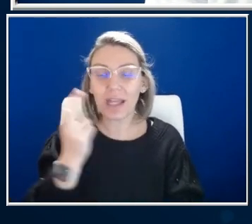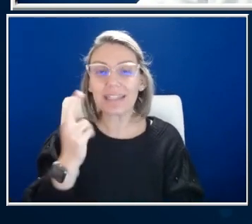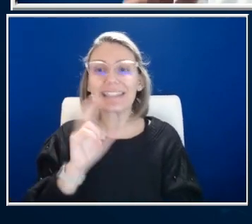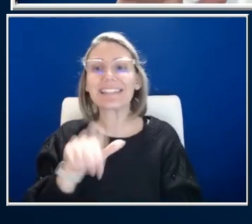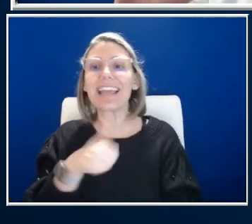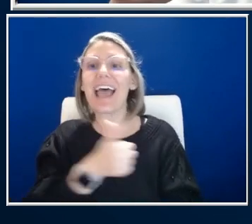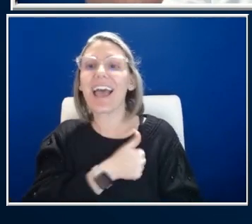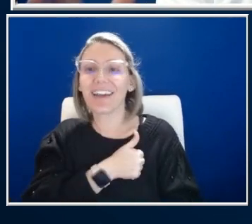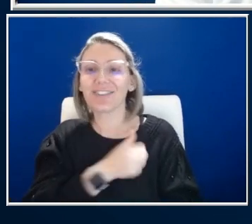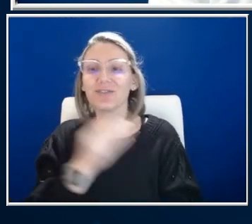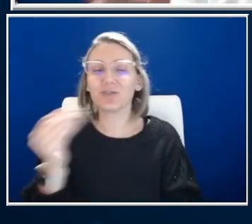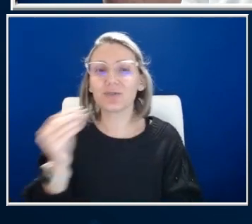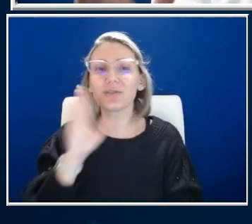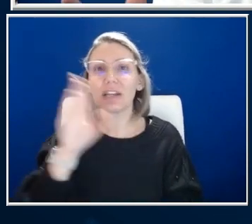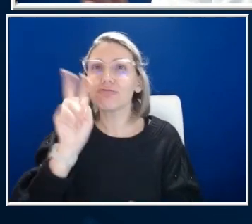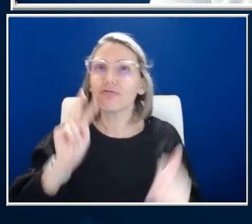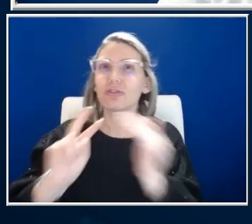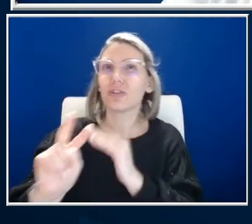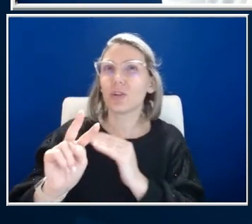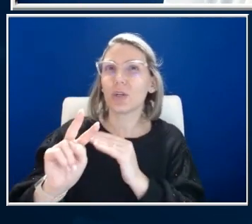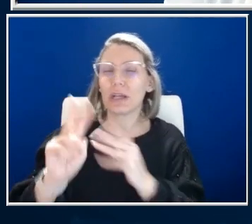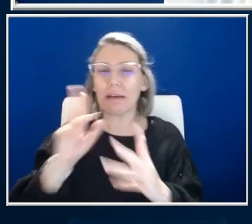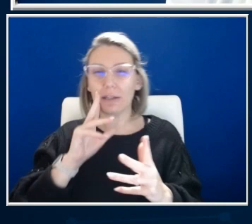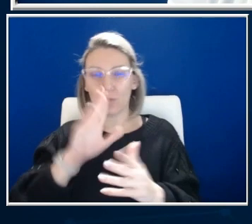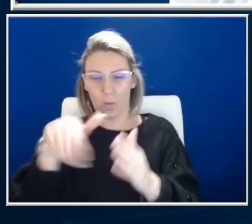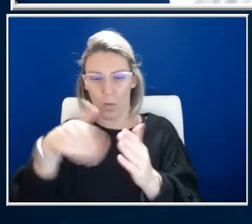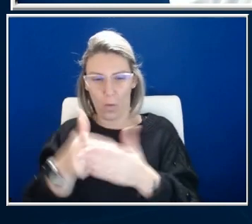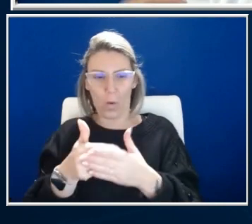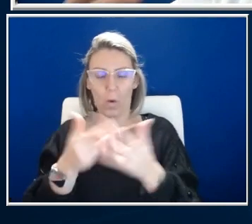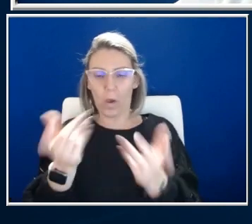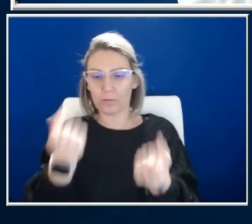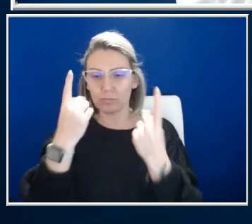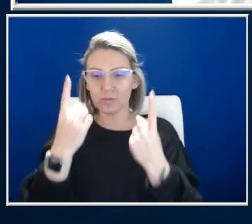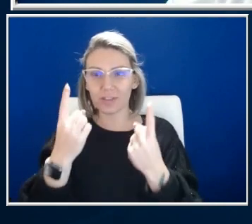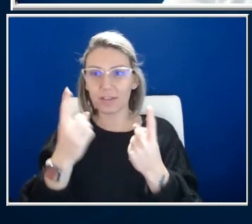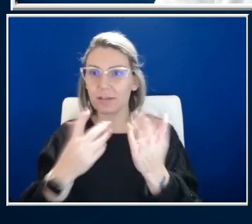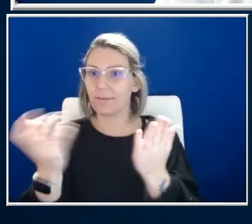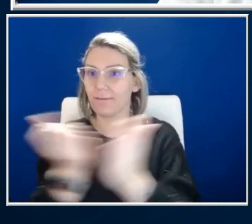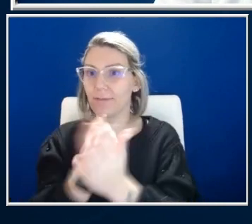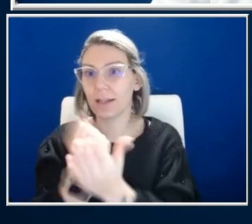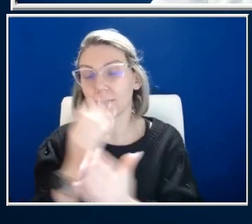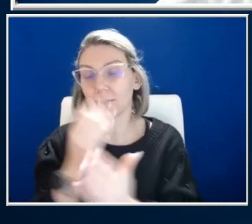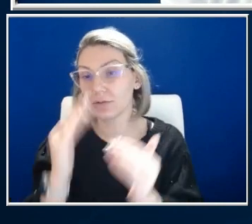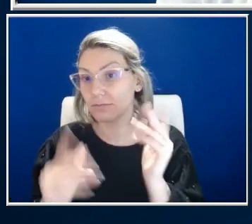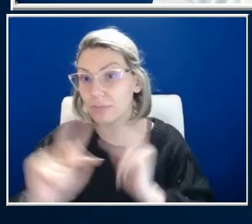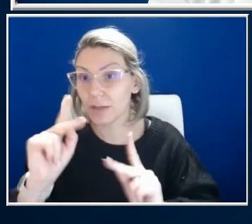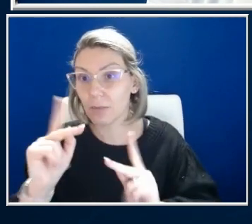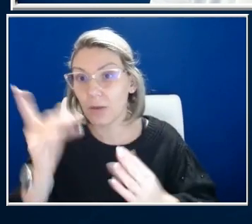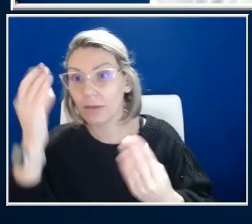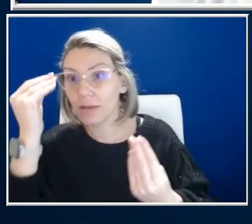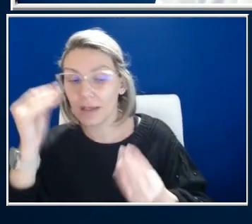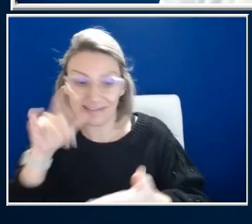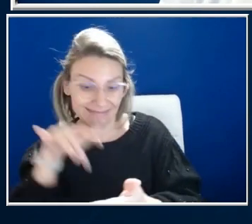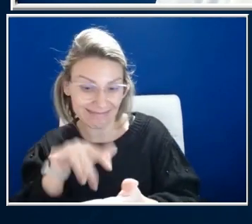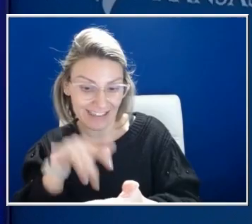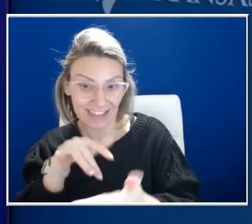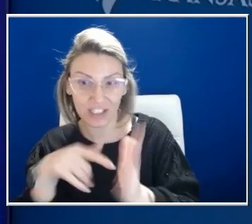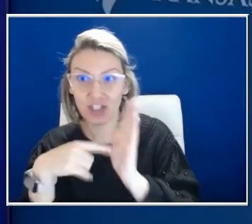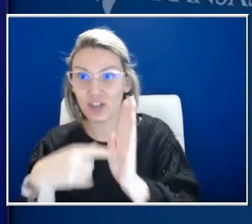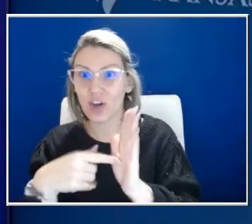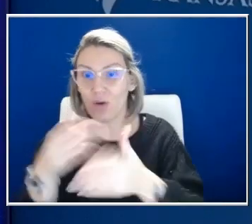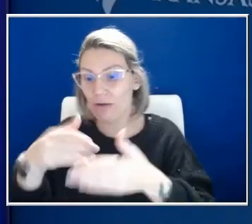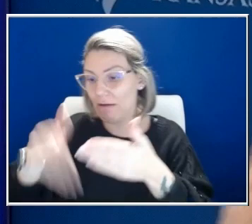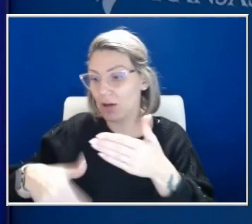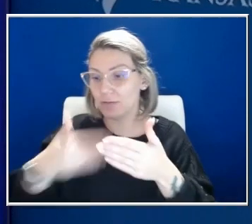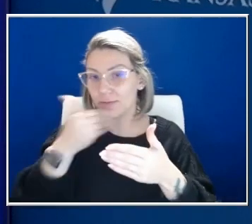outlook has such a huge advantage than people think. It actually, studies show that outcomes are better,